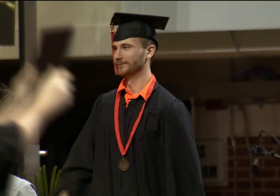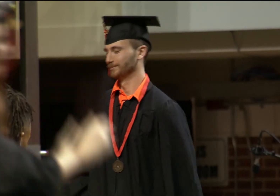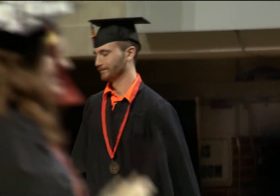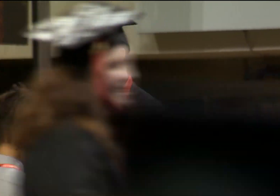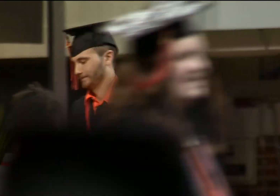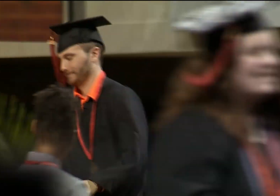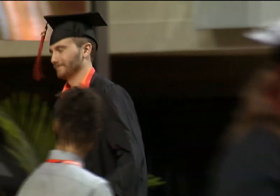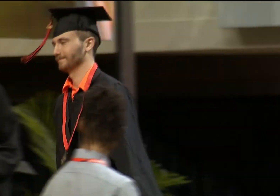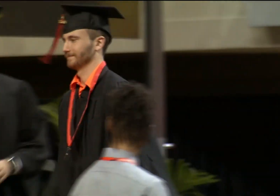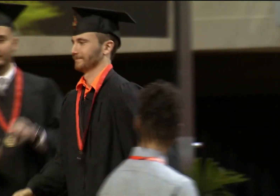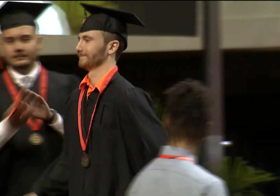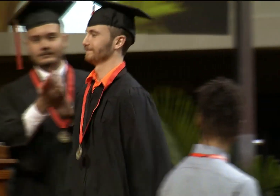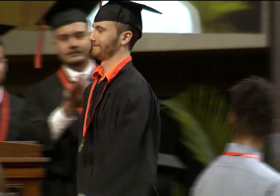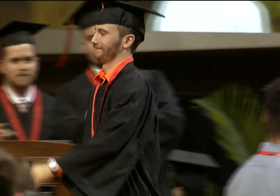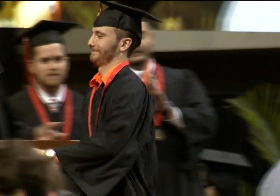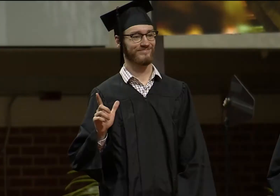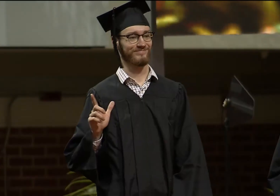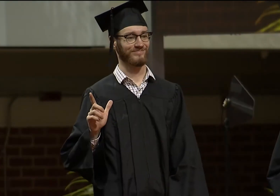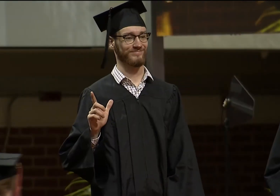Jackson Scott Stover.